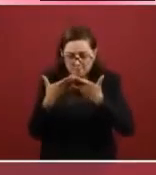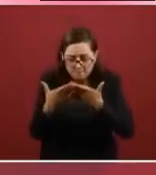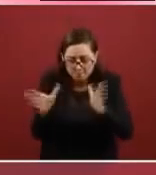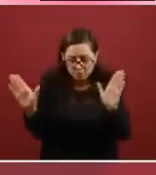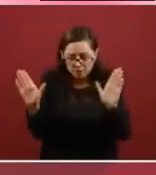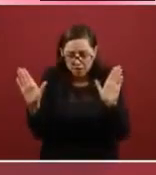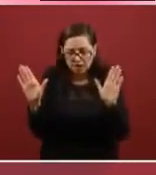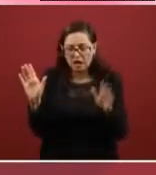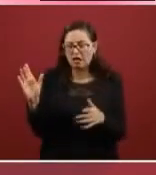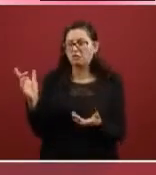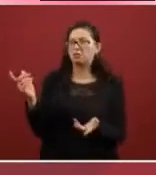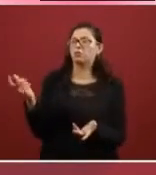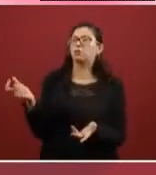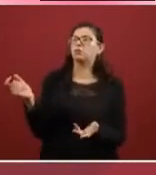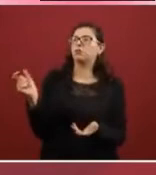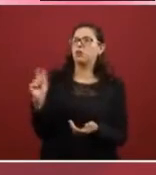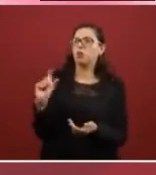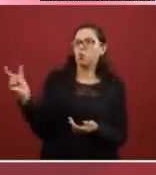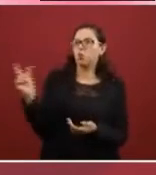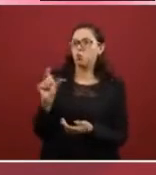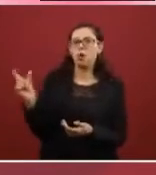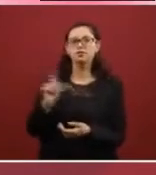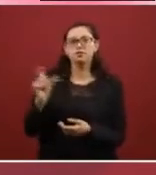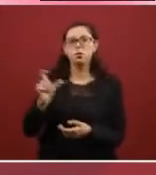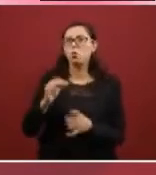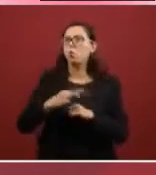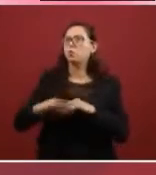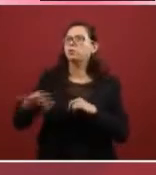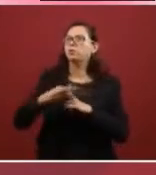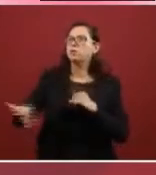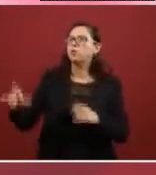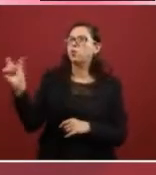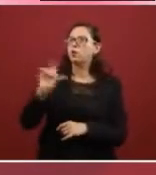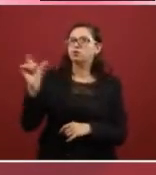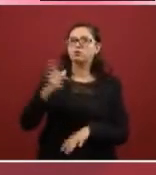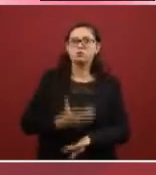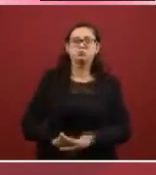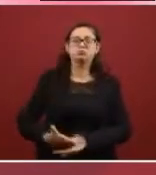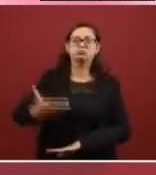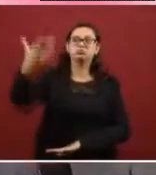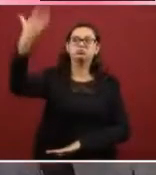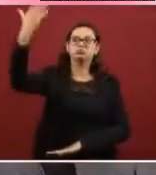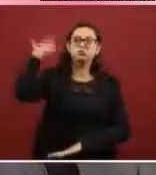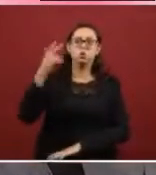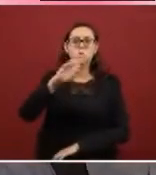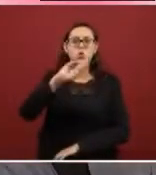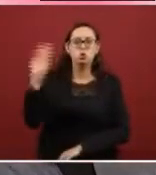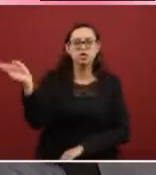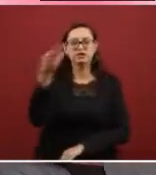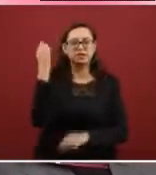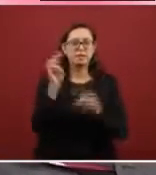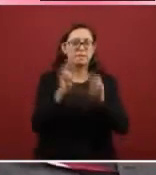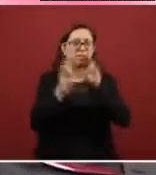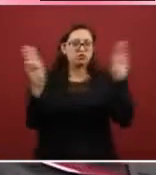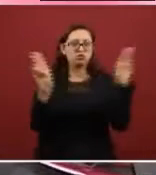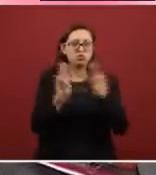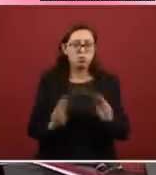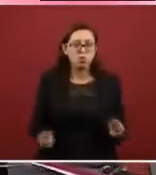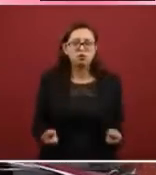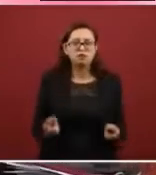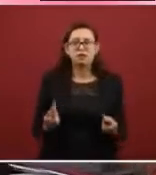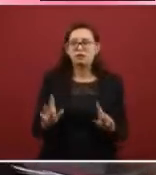desde que since se creó la universidad they created the university. Metropolitana. Metropolitan University.